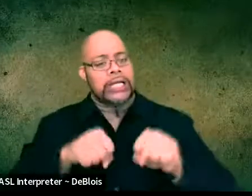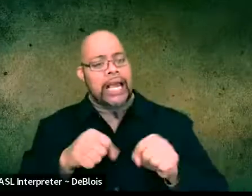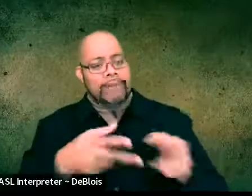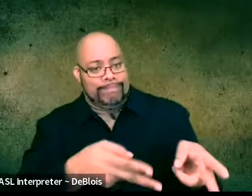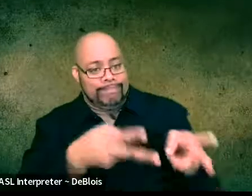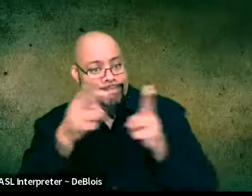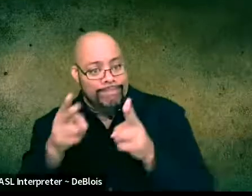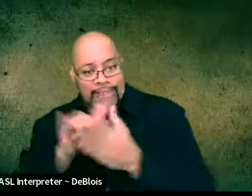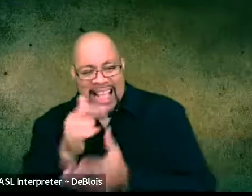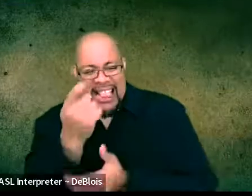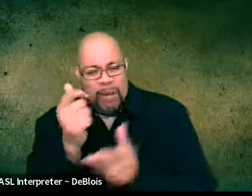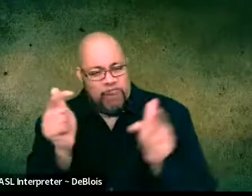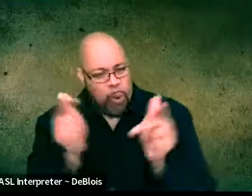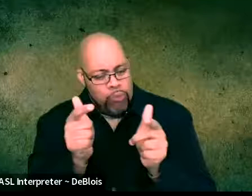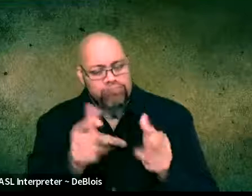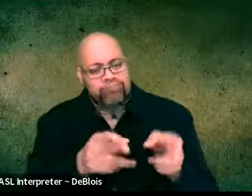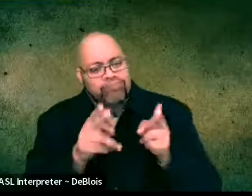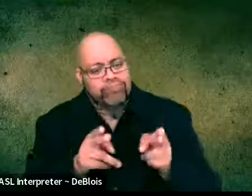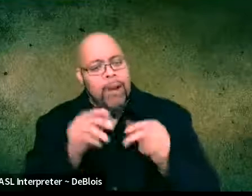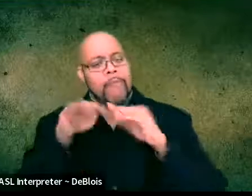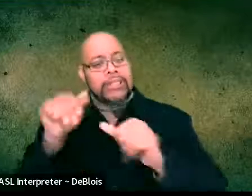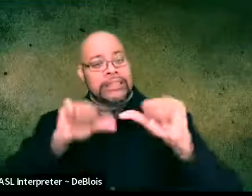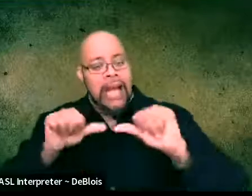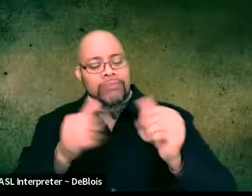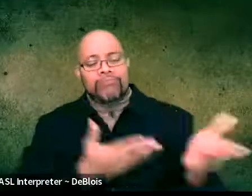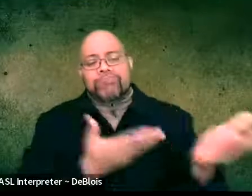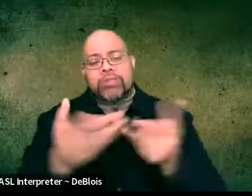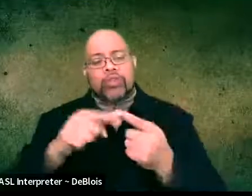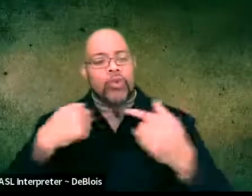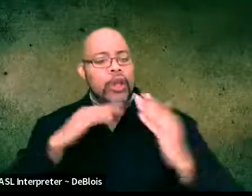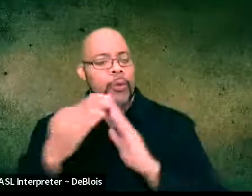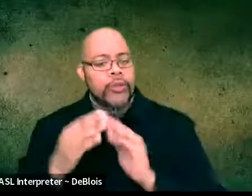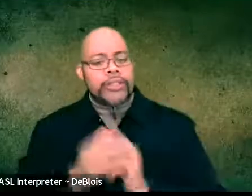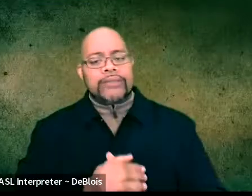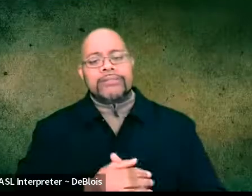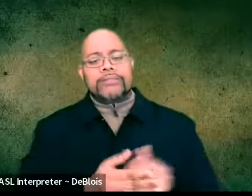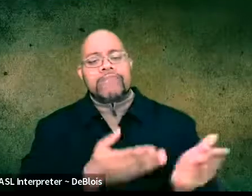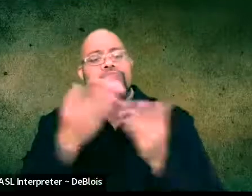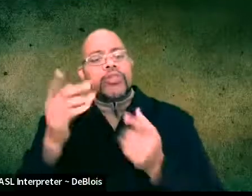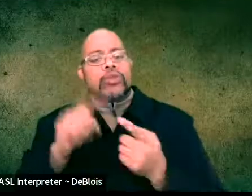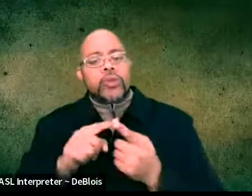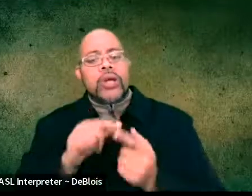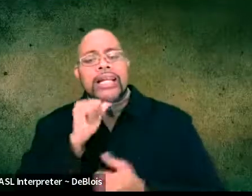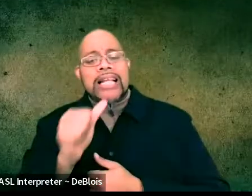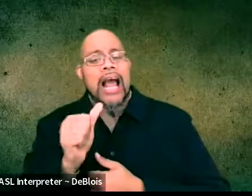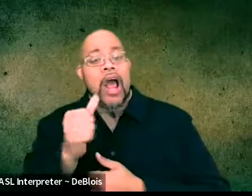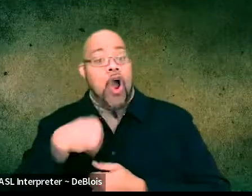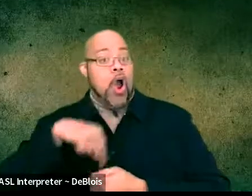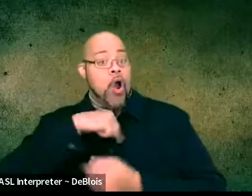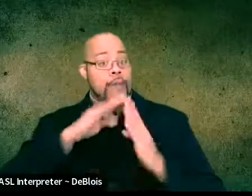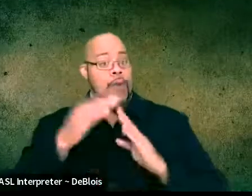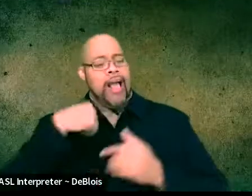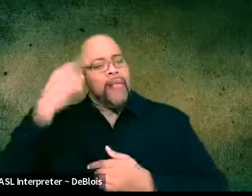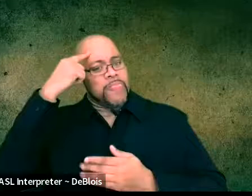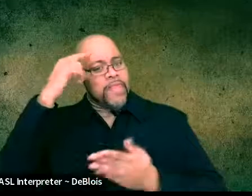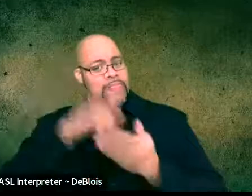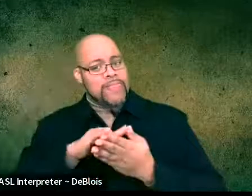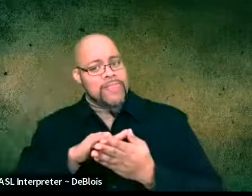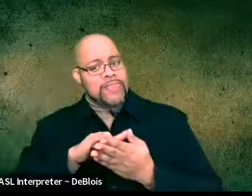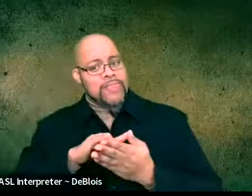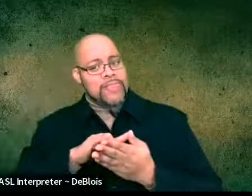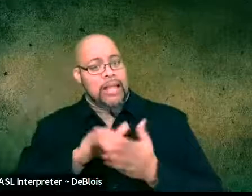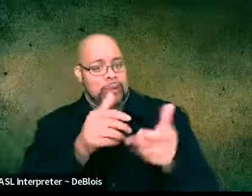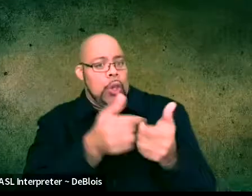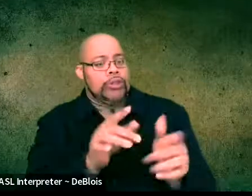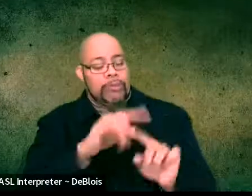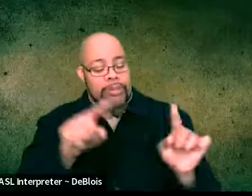that little piece of marine science and take it to our community, take it to not even our community, because I think that gets